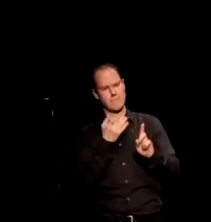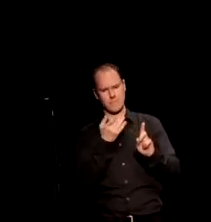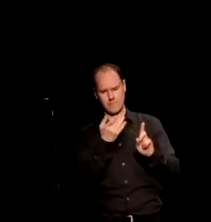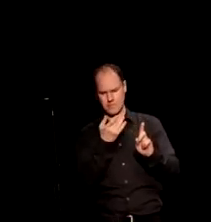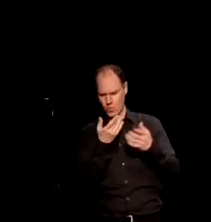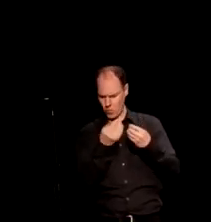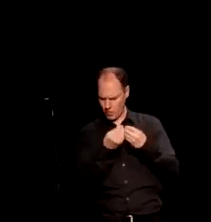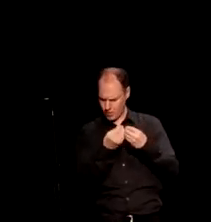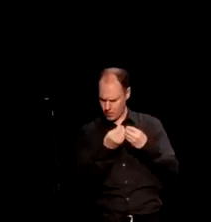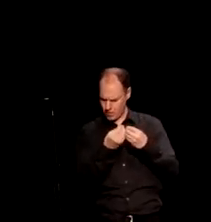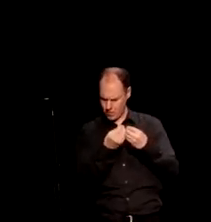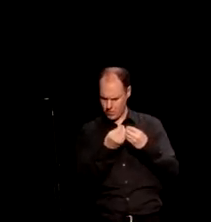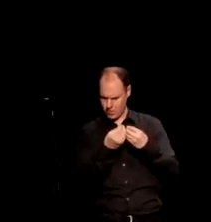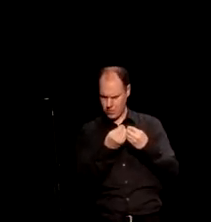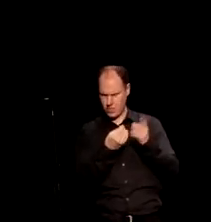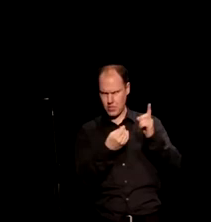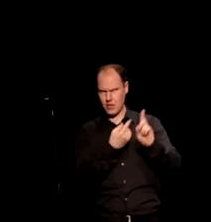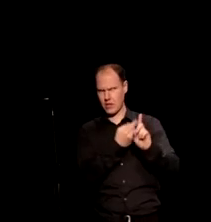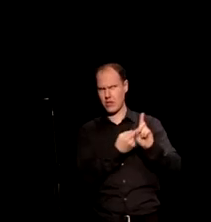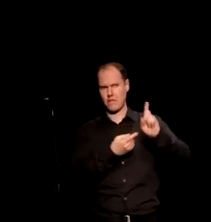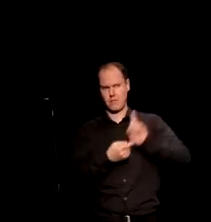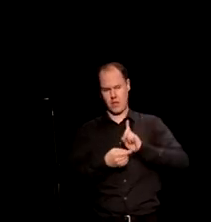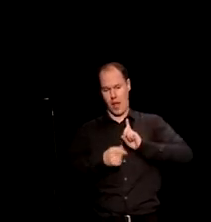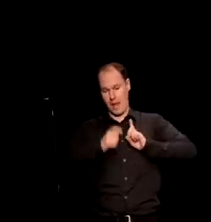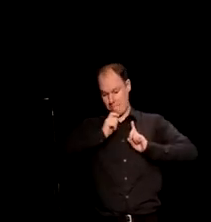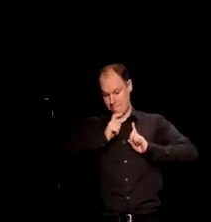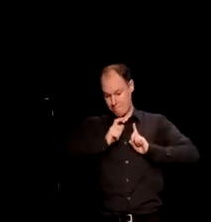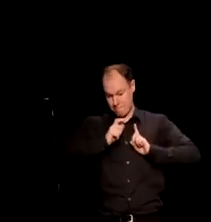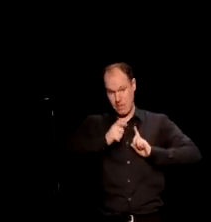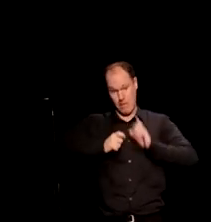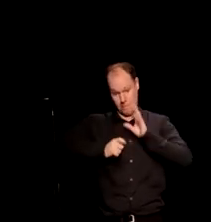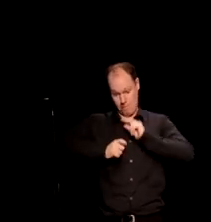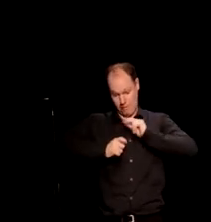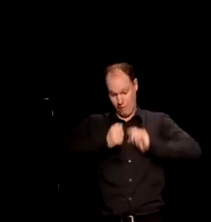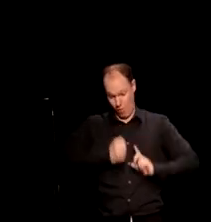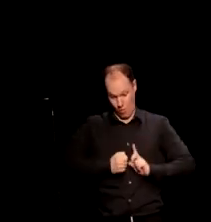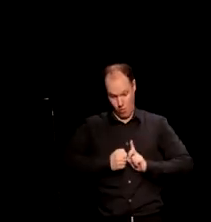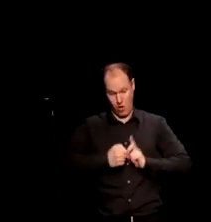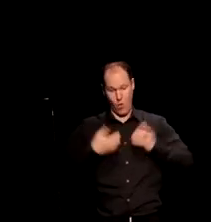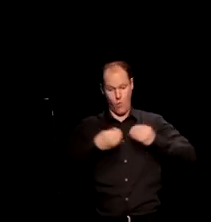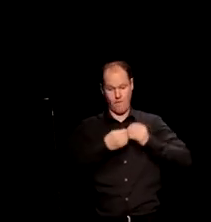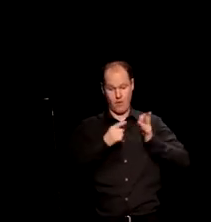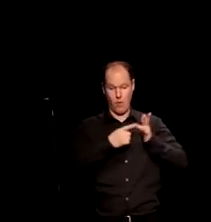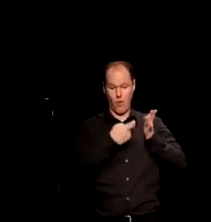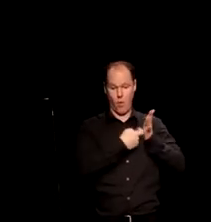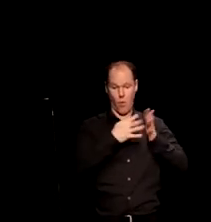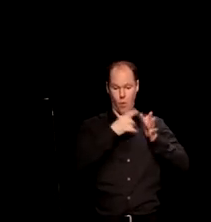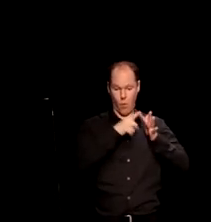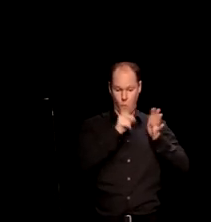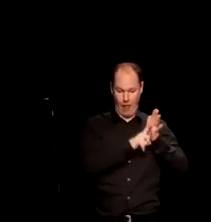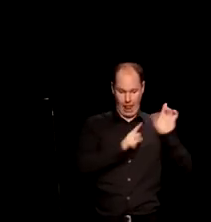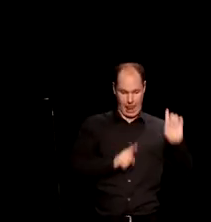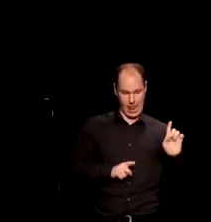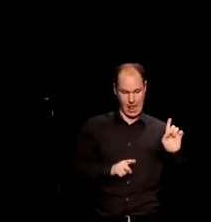Orwell's, she sat at the microphone, Orwell is sat above her, or stood above her, and I think T.S. Eliot